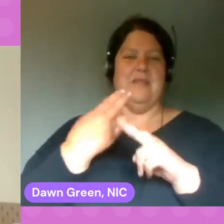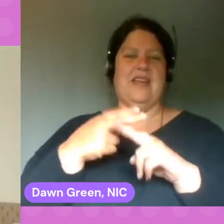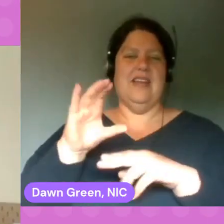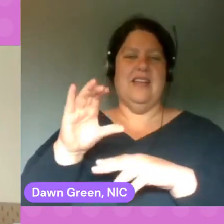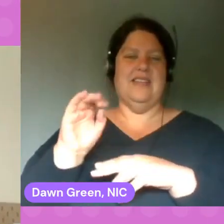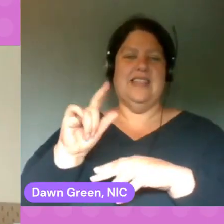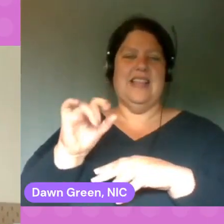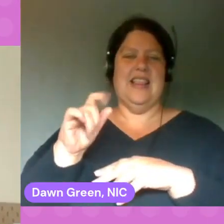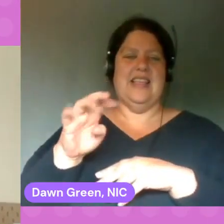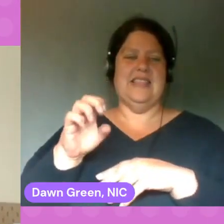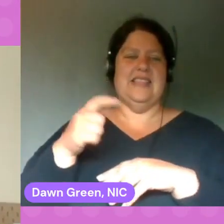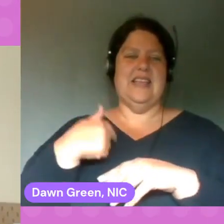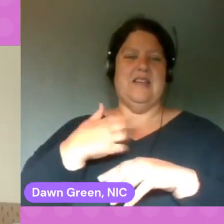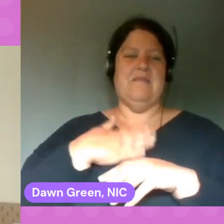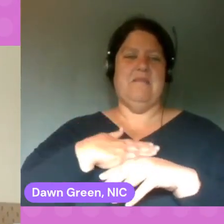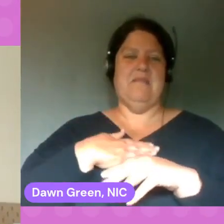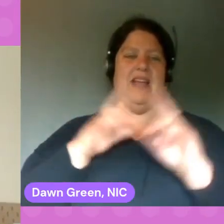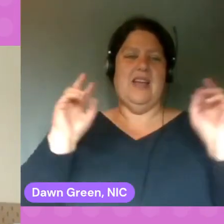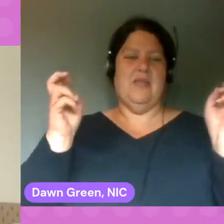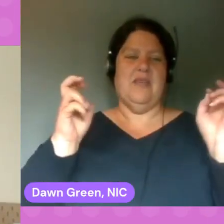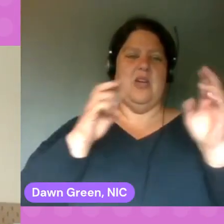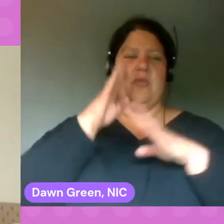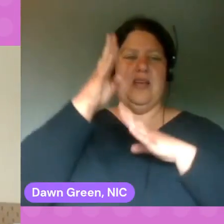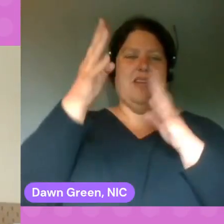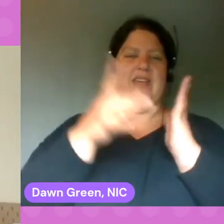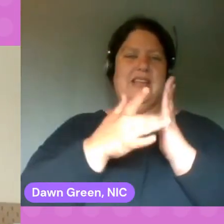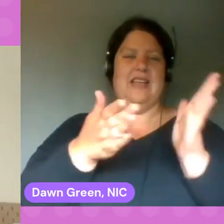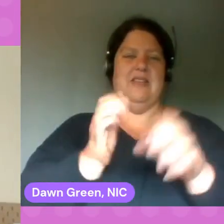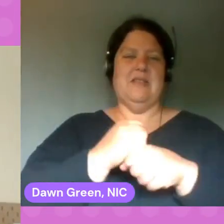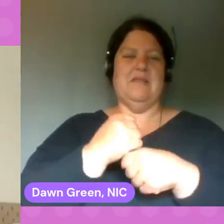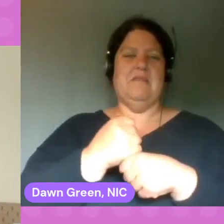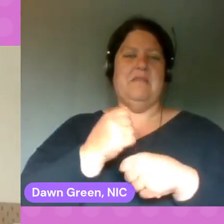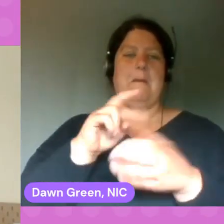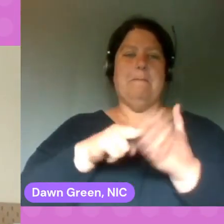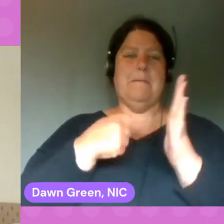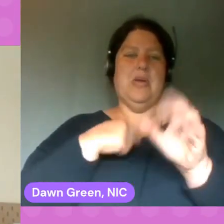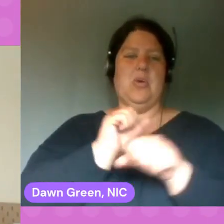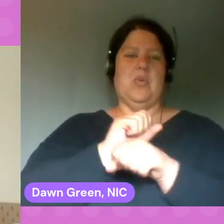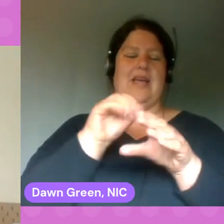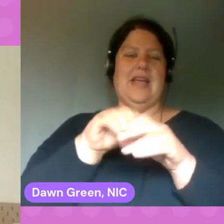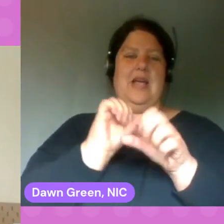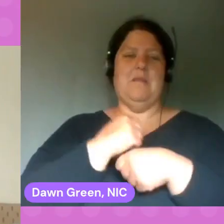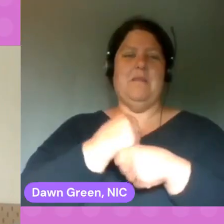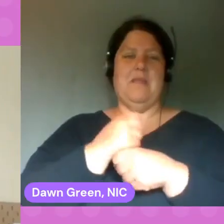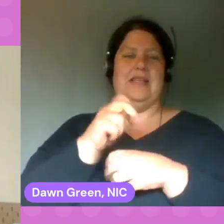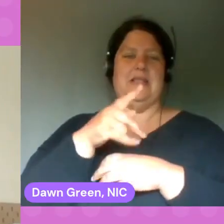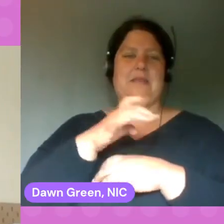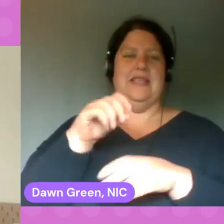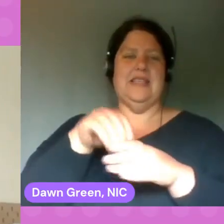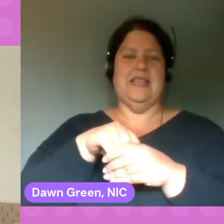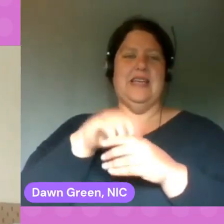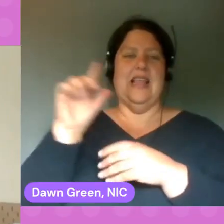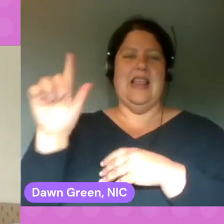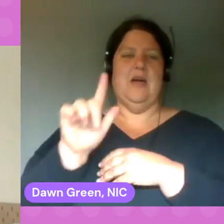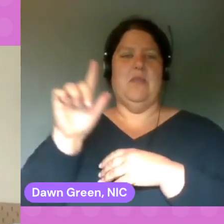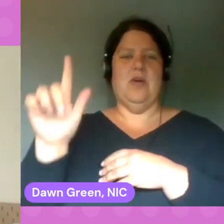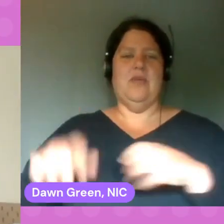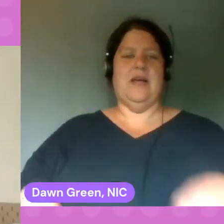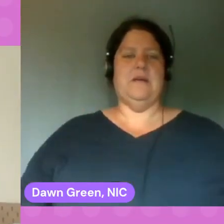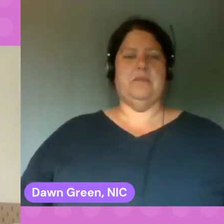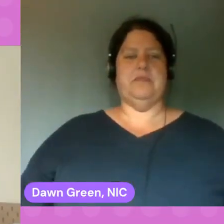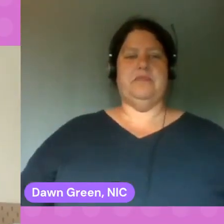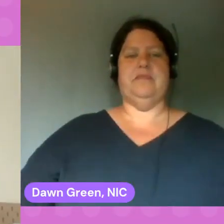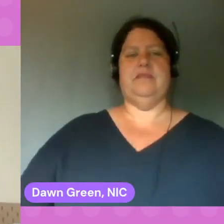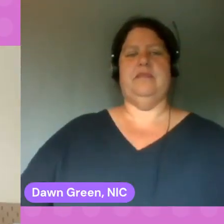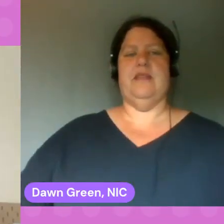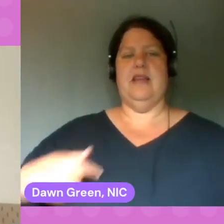my title is Creative Technologist. What that means is that I work in our maker spaces in the Boulder Public Library District, and I do